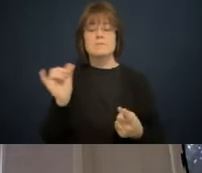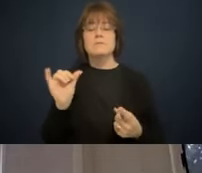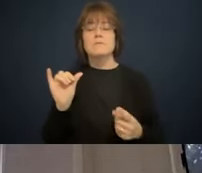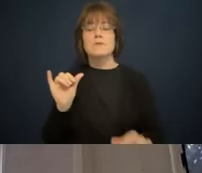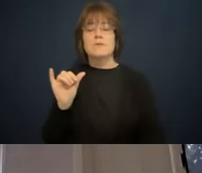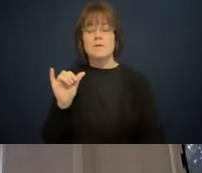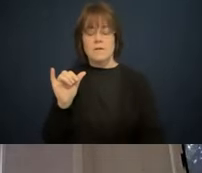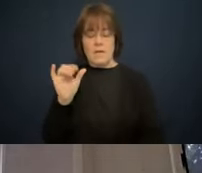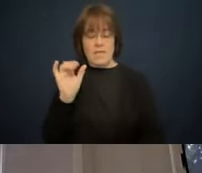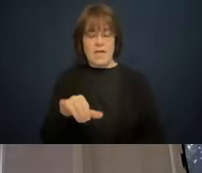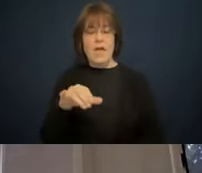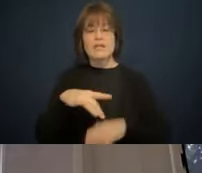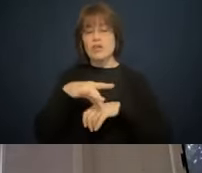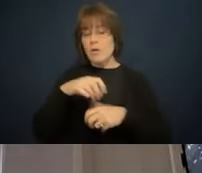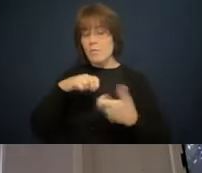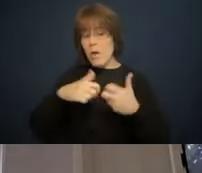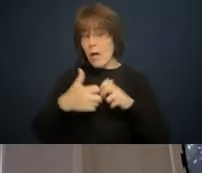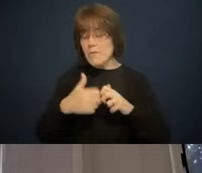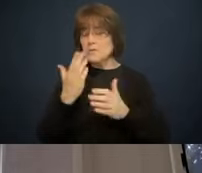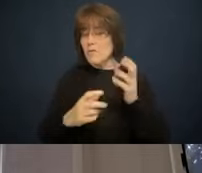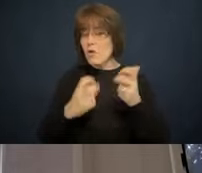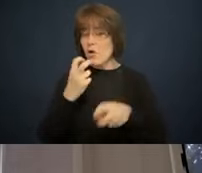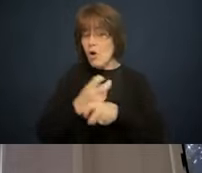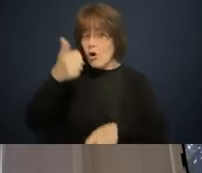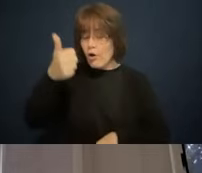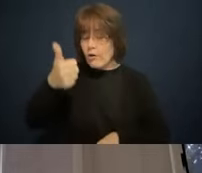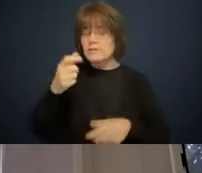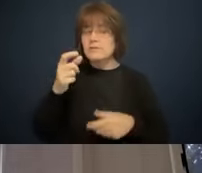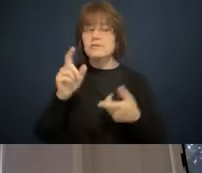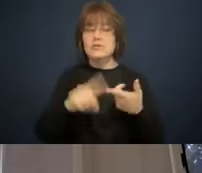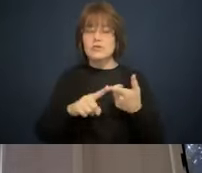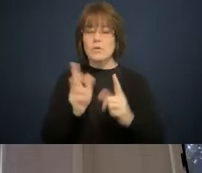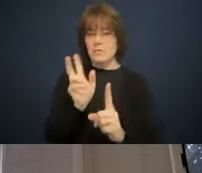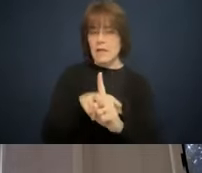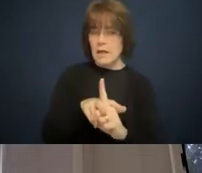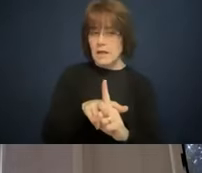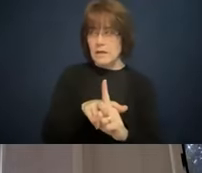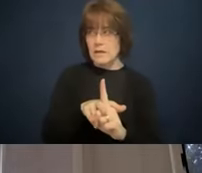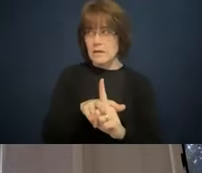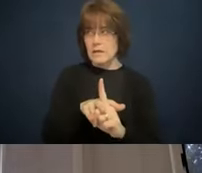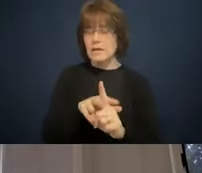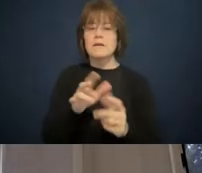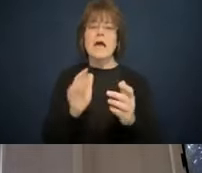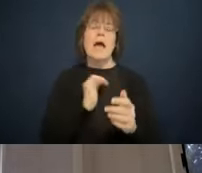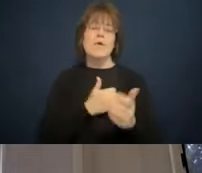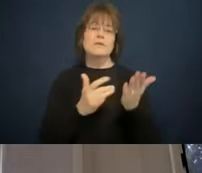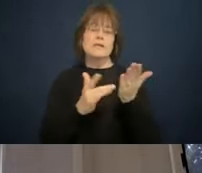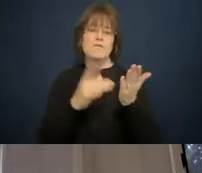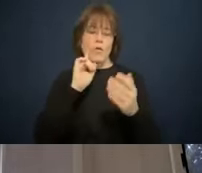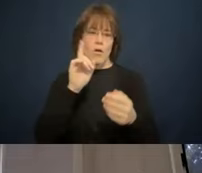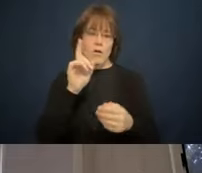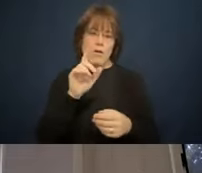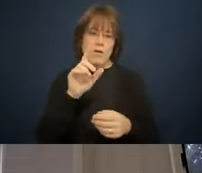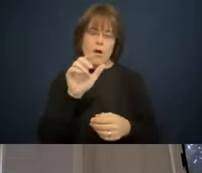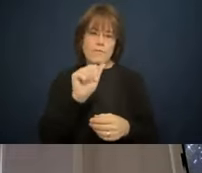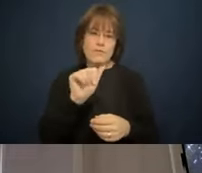that geologic problems are some of the hardest to apply techniques of artificial intelligence or machine learning